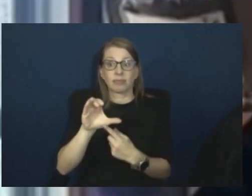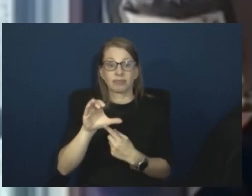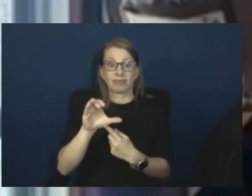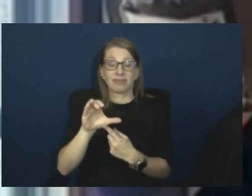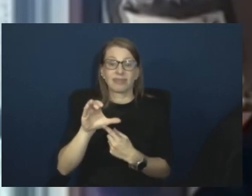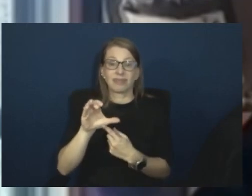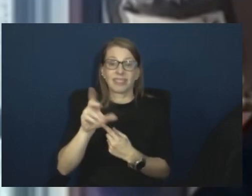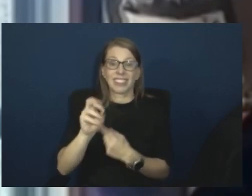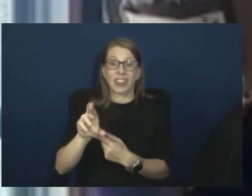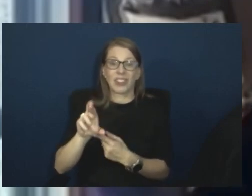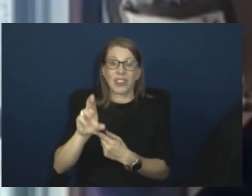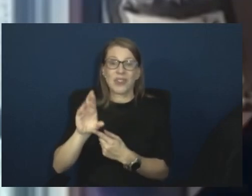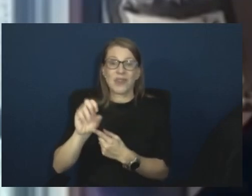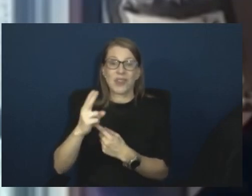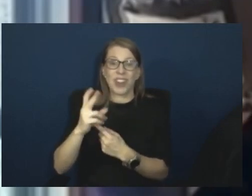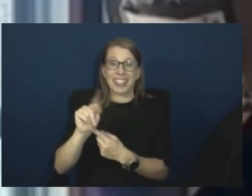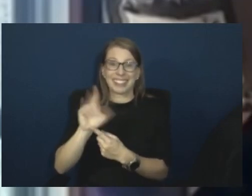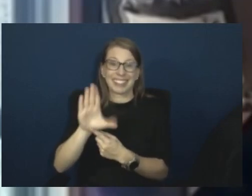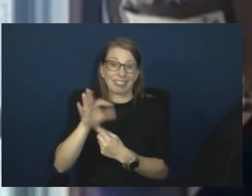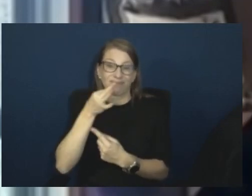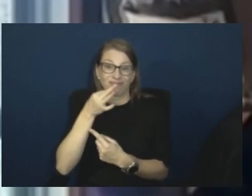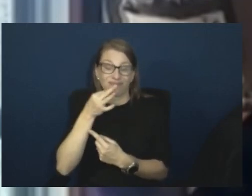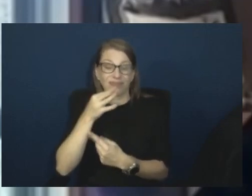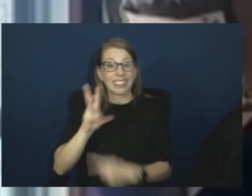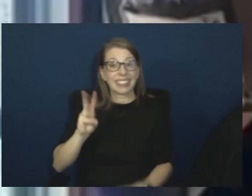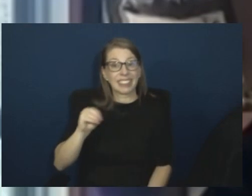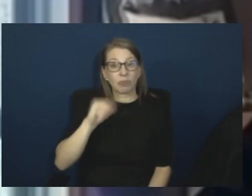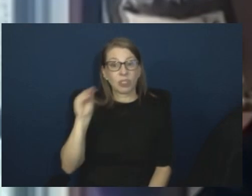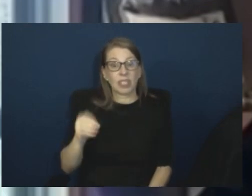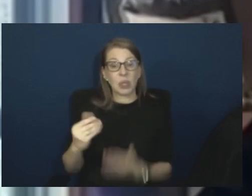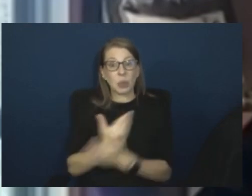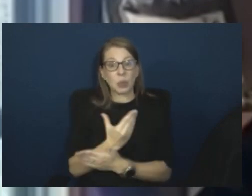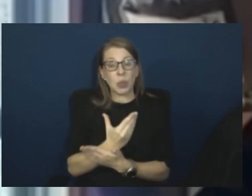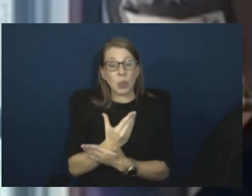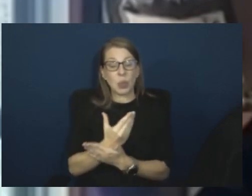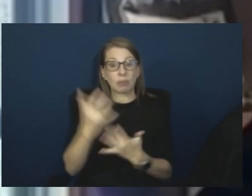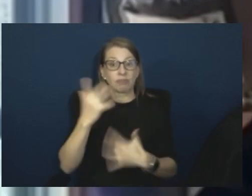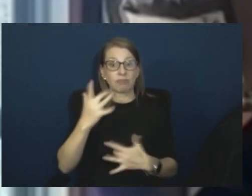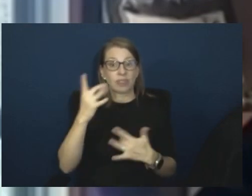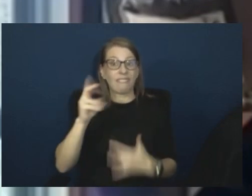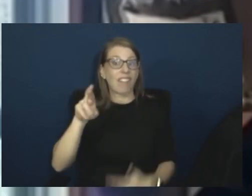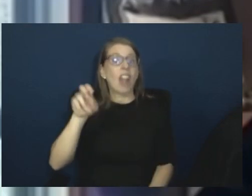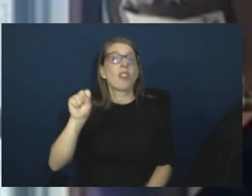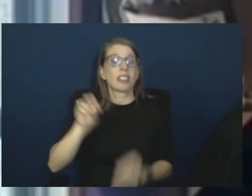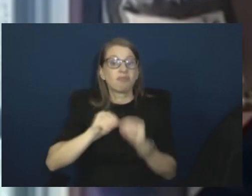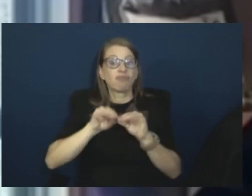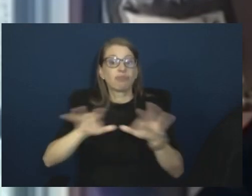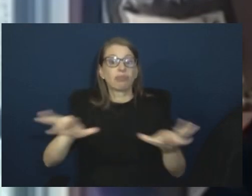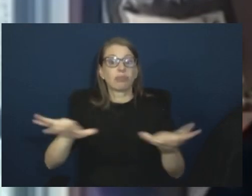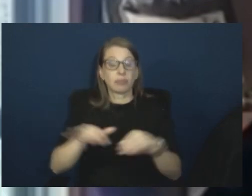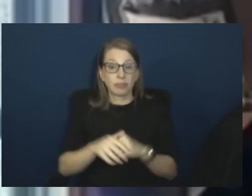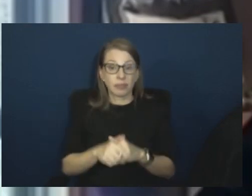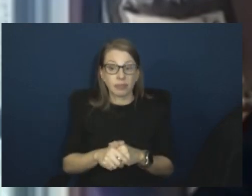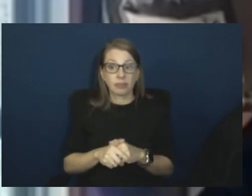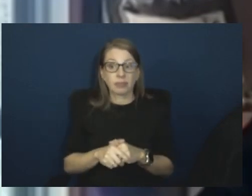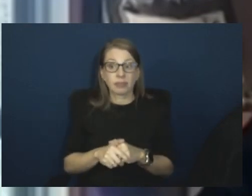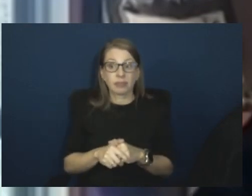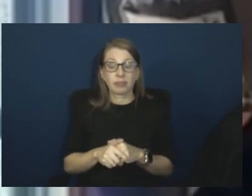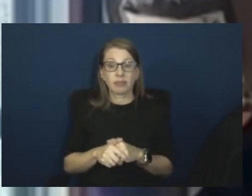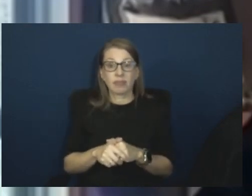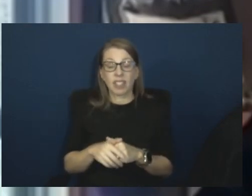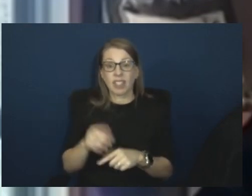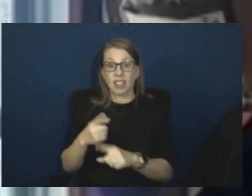Richt's center. So about 60% of new pathogens that arise, certainly new viruses, are kind of spillovers